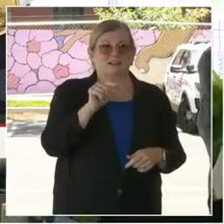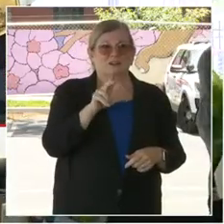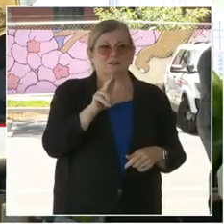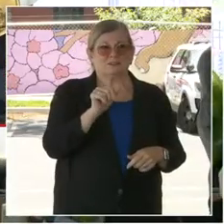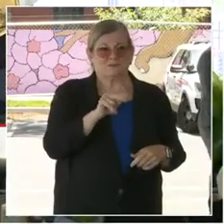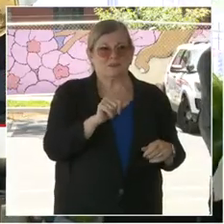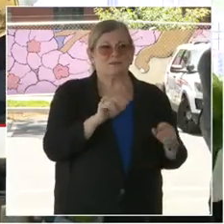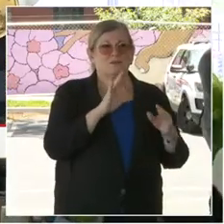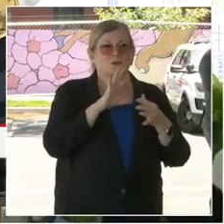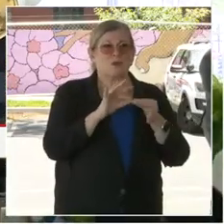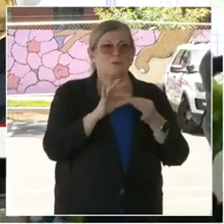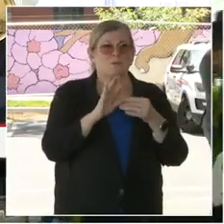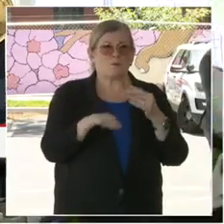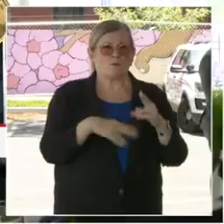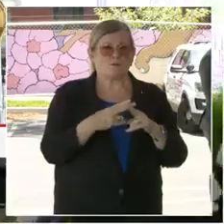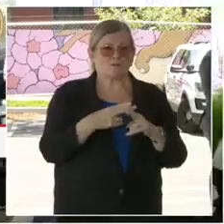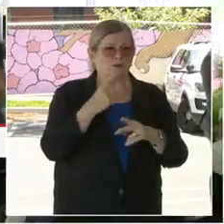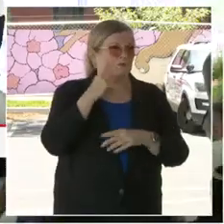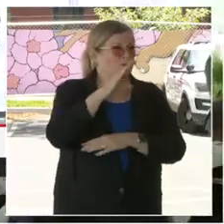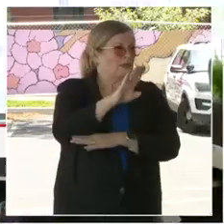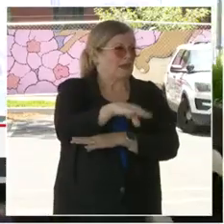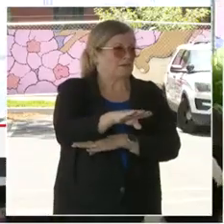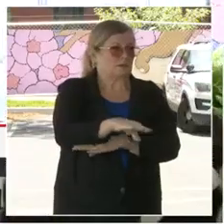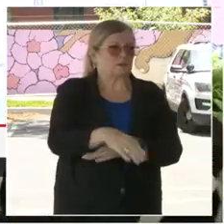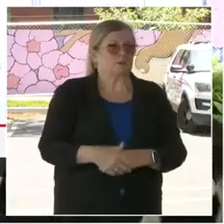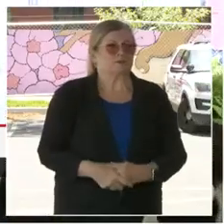about what's planned for this evening?